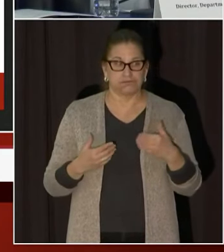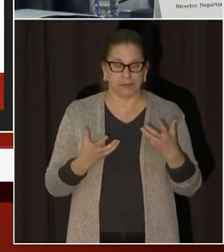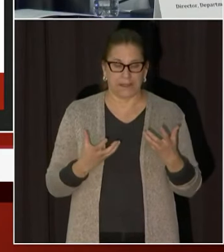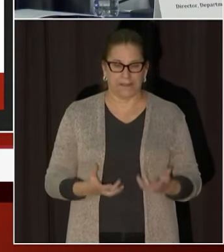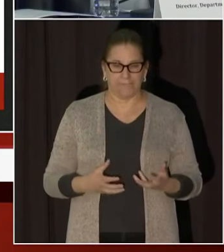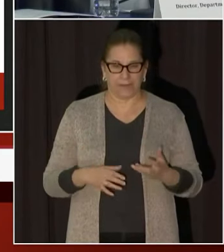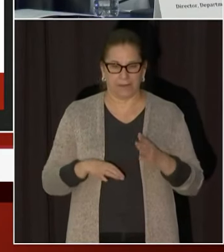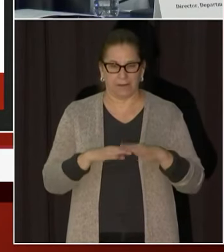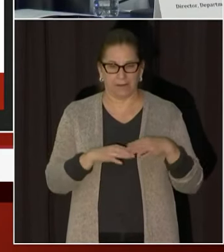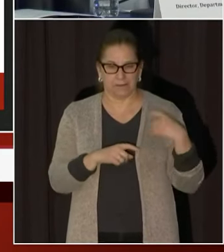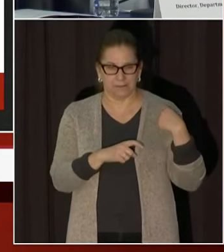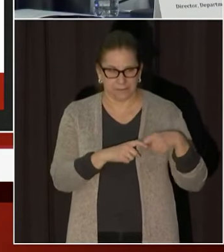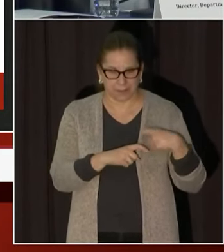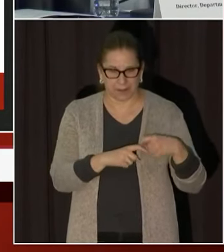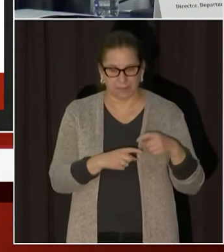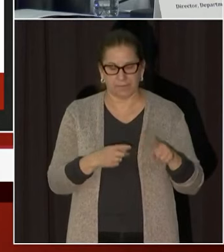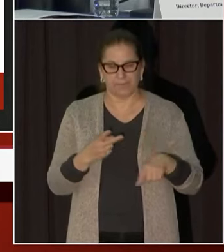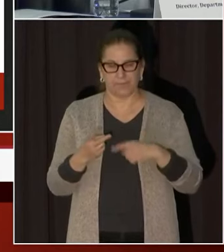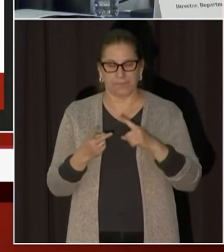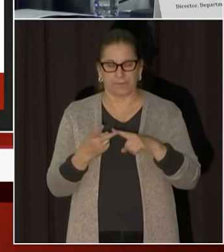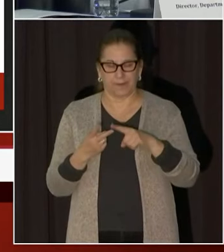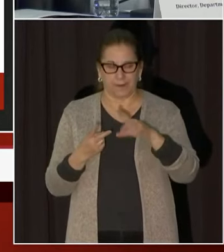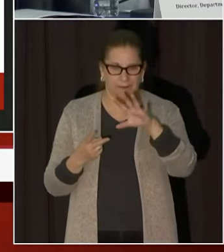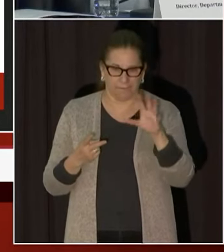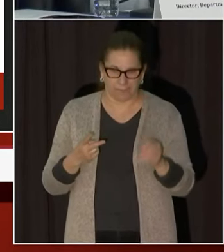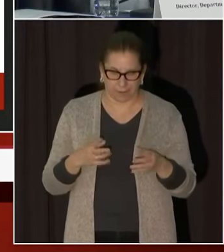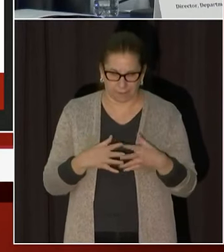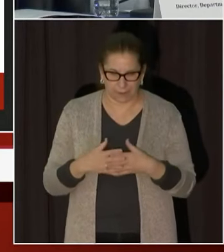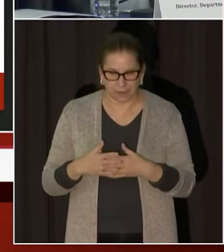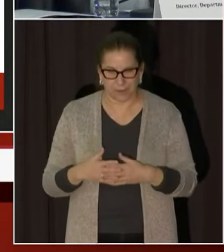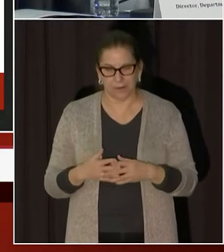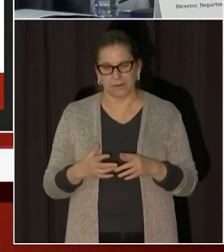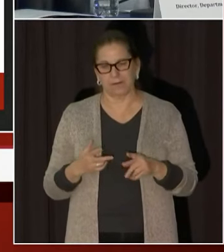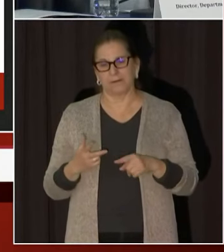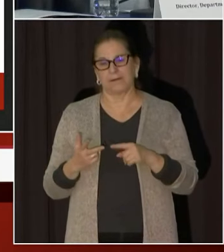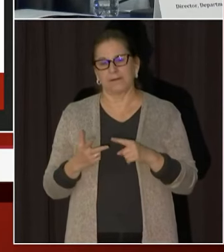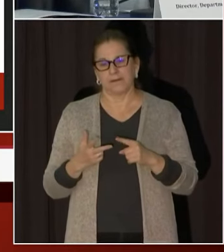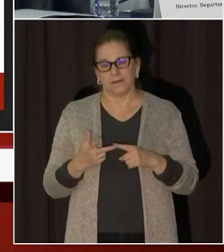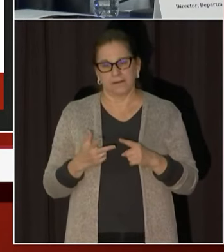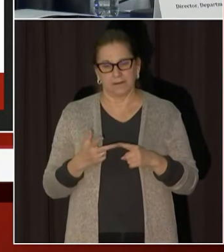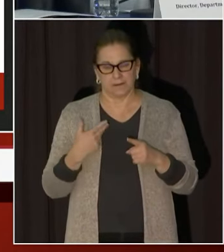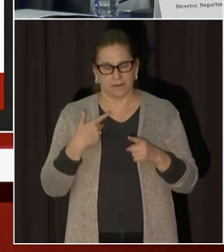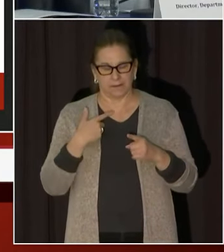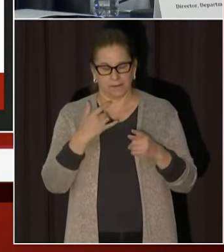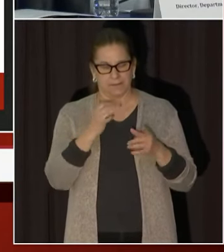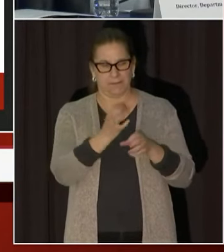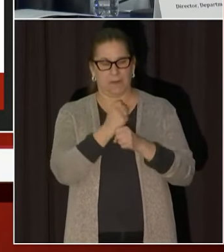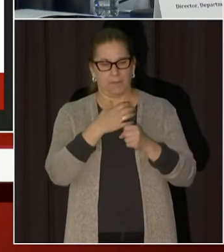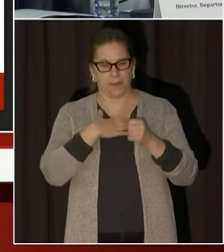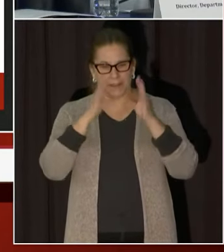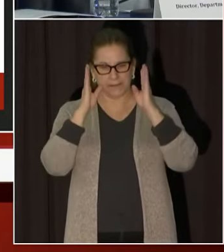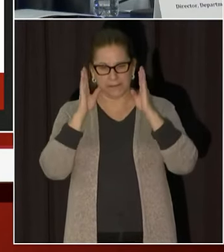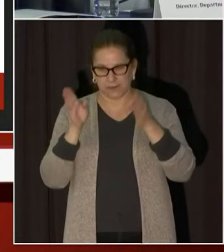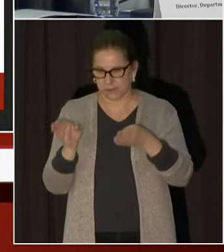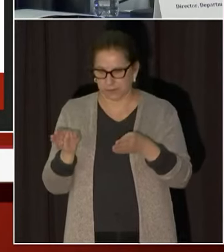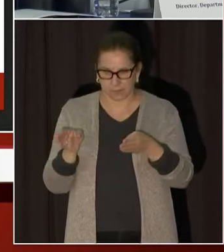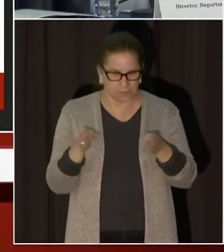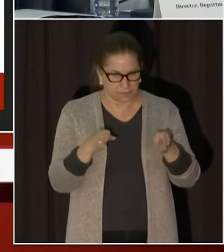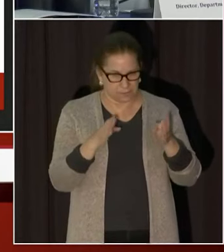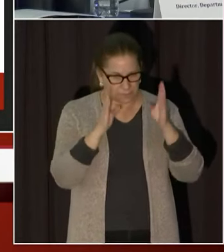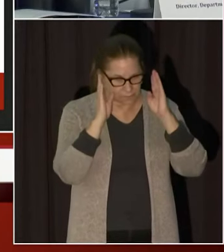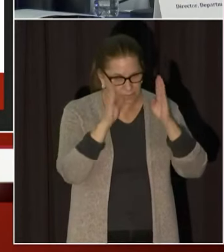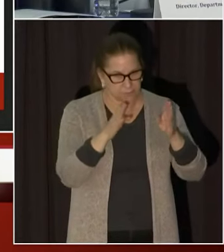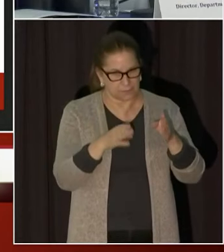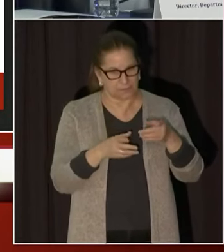we need to be more attentive around in terms of how the wards where many of these residents live may